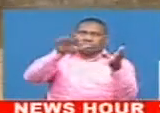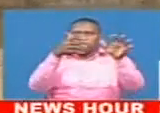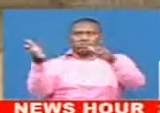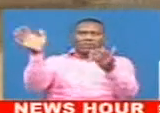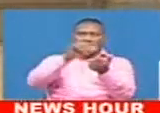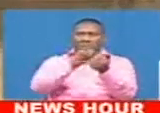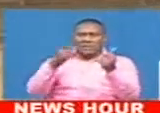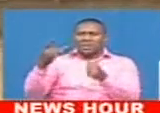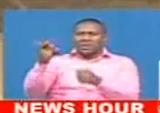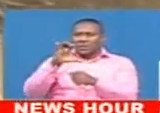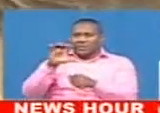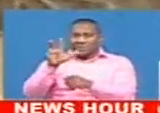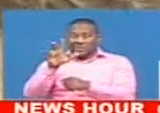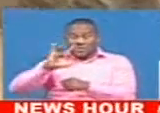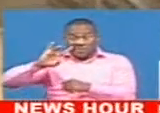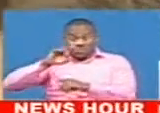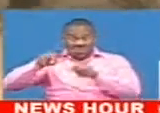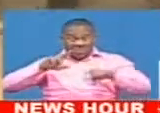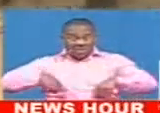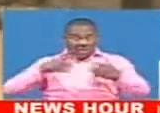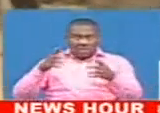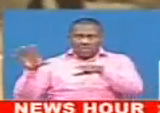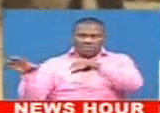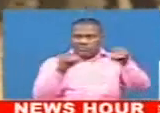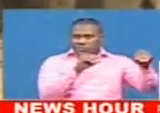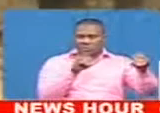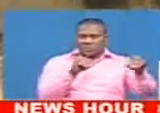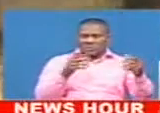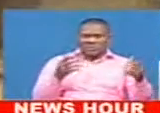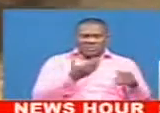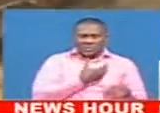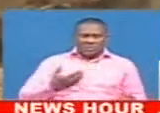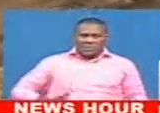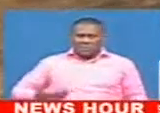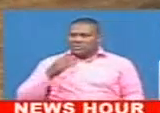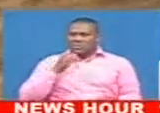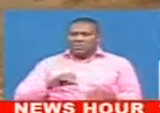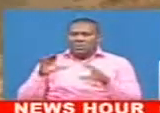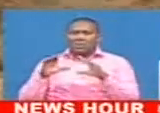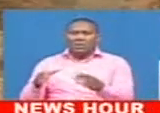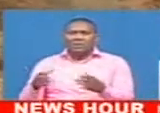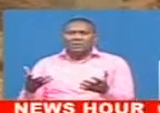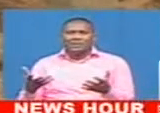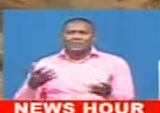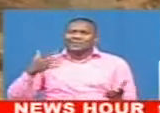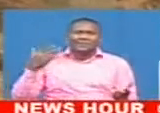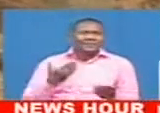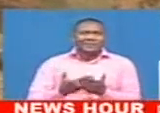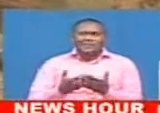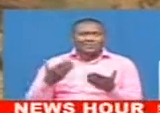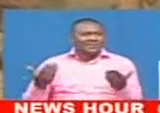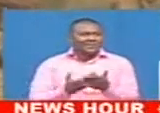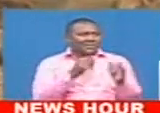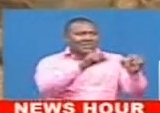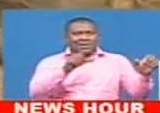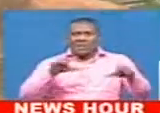the 838 occupants. It was so bad that the chief and elders of the community had to secure a